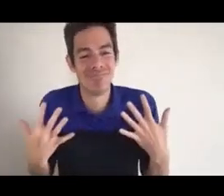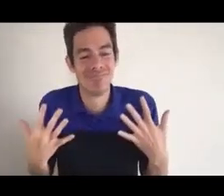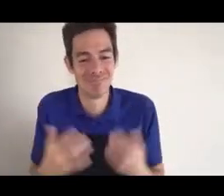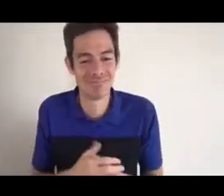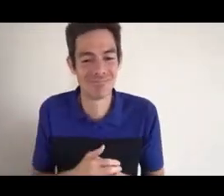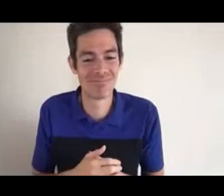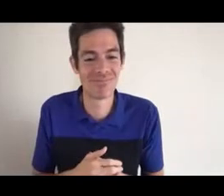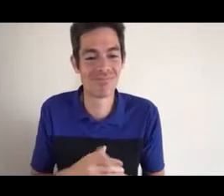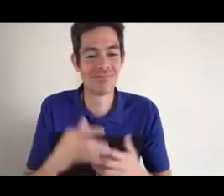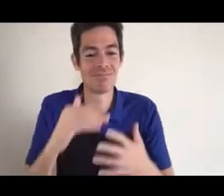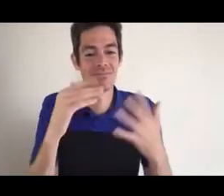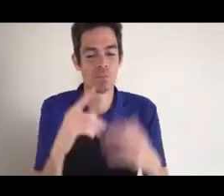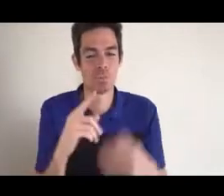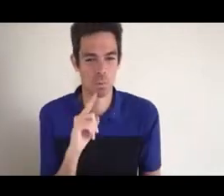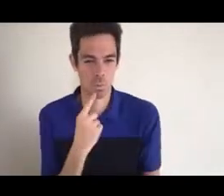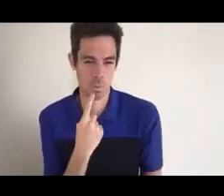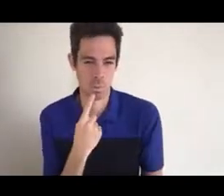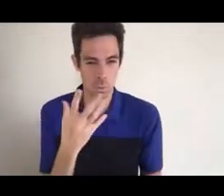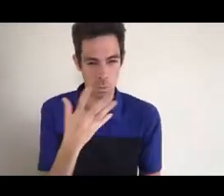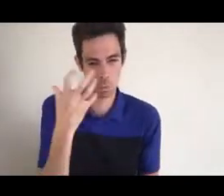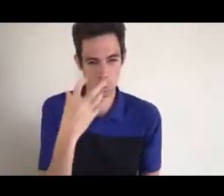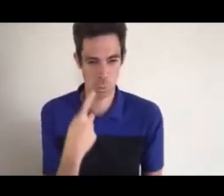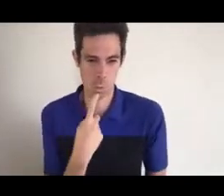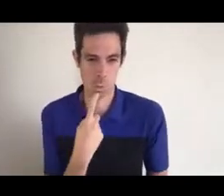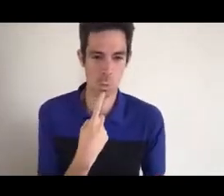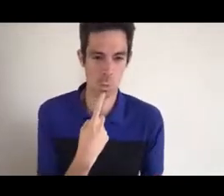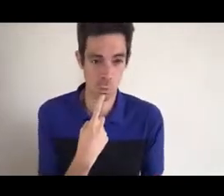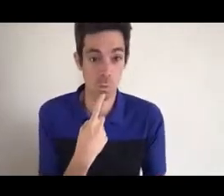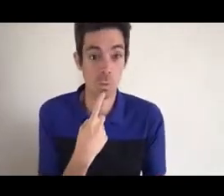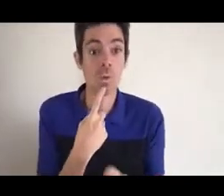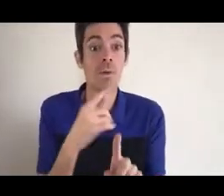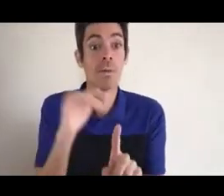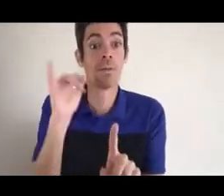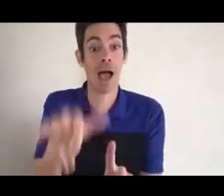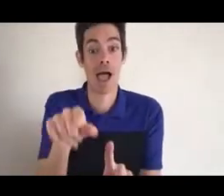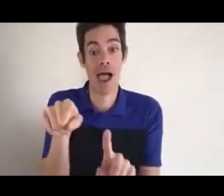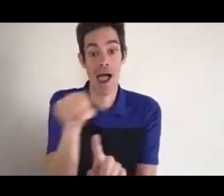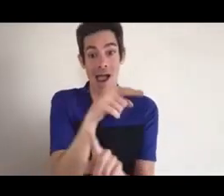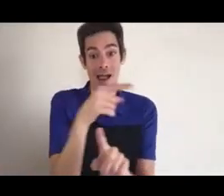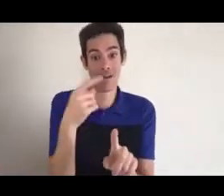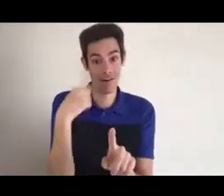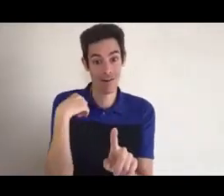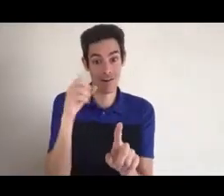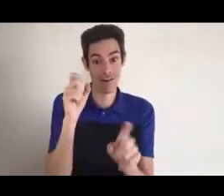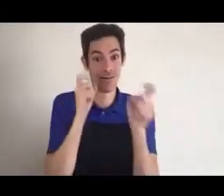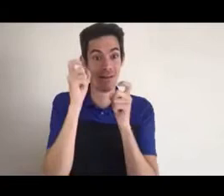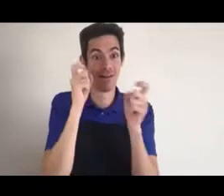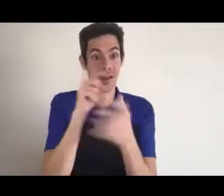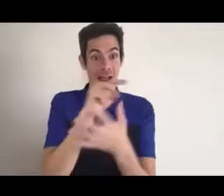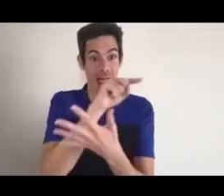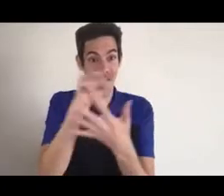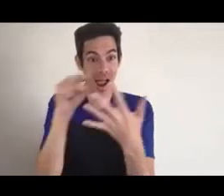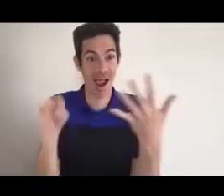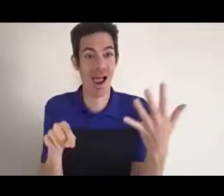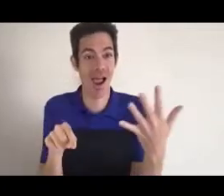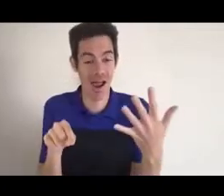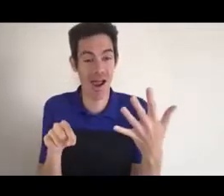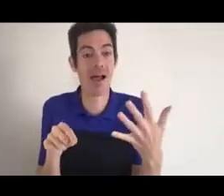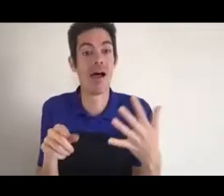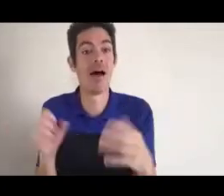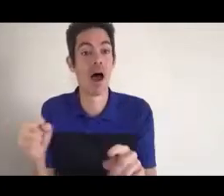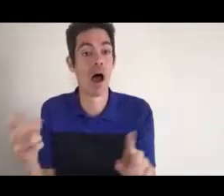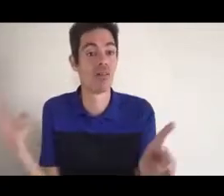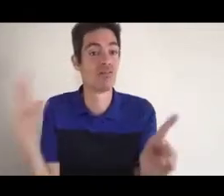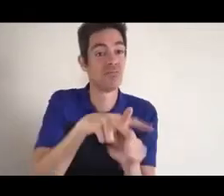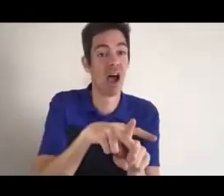happy, inspiring. Squeeze lips, pursed lips. And so those facial